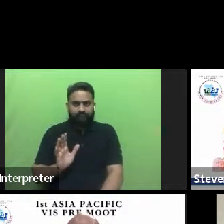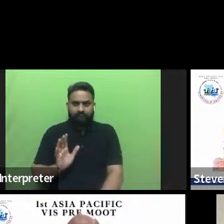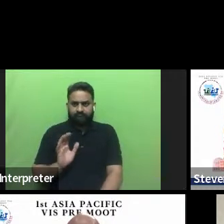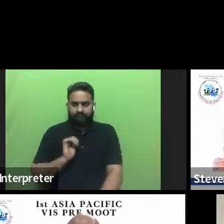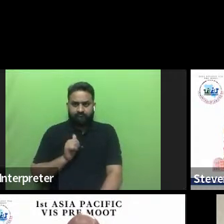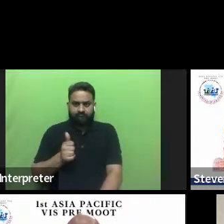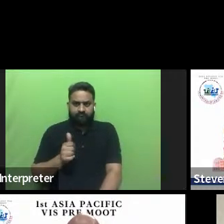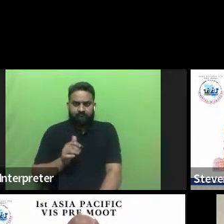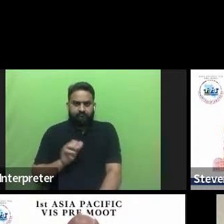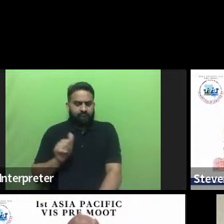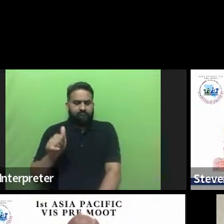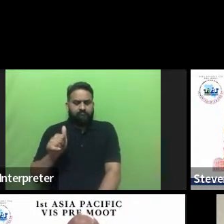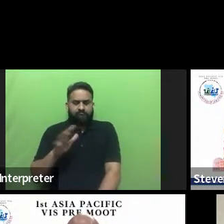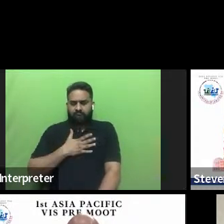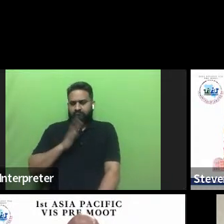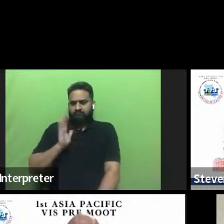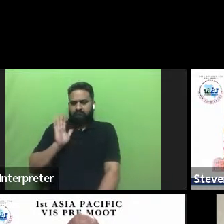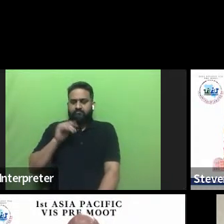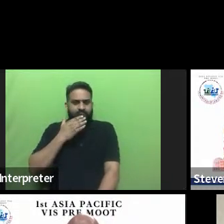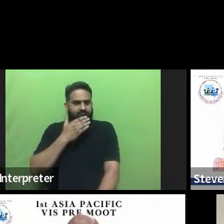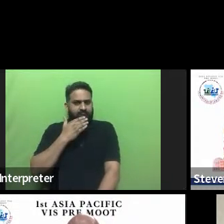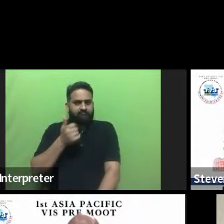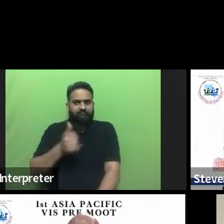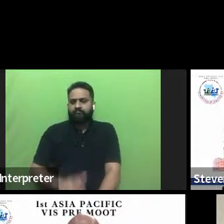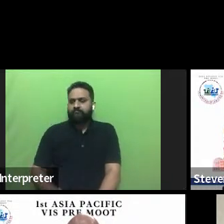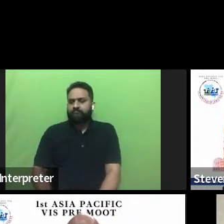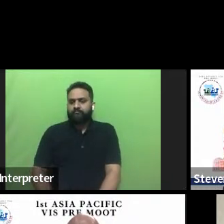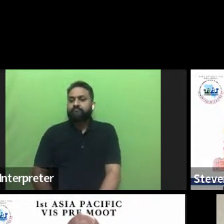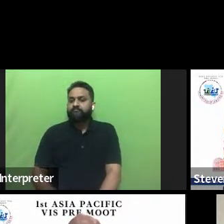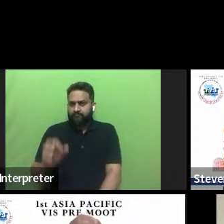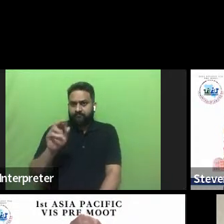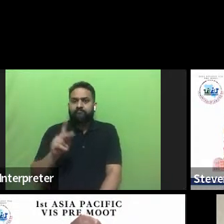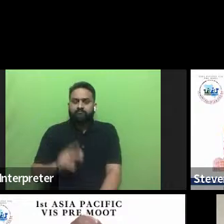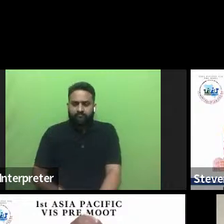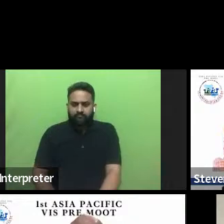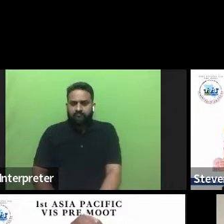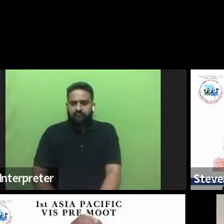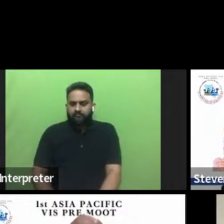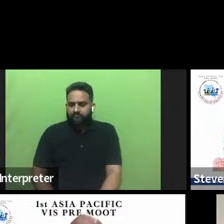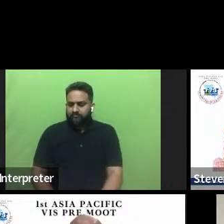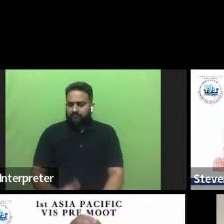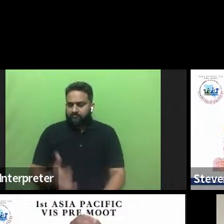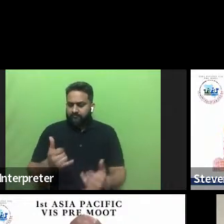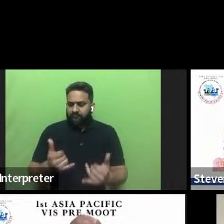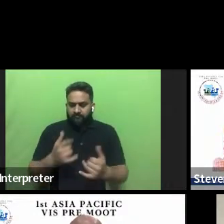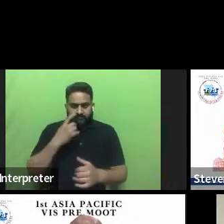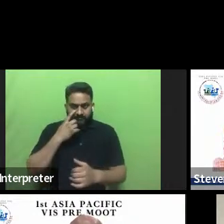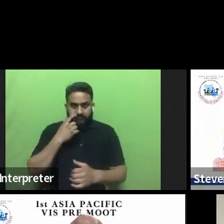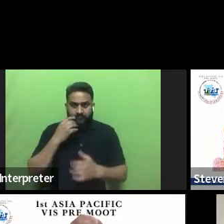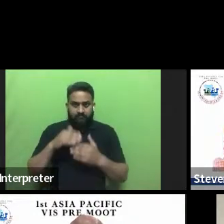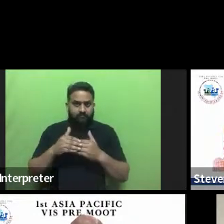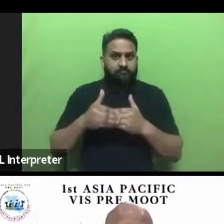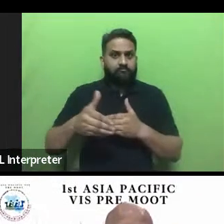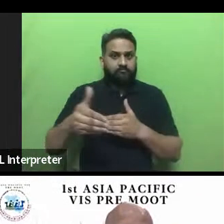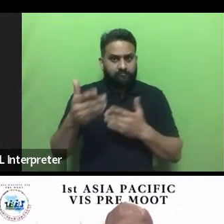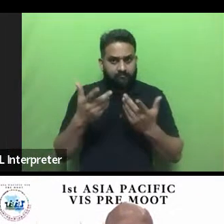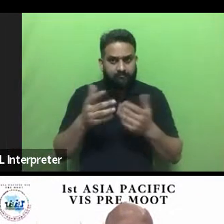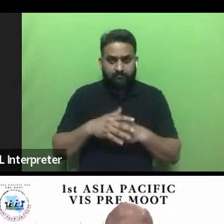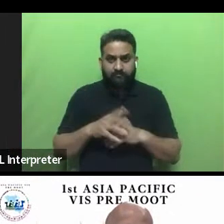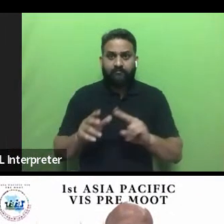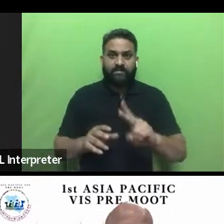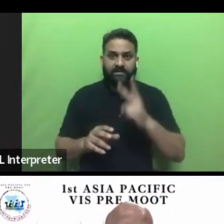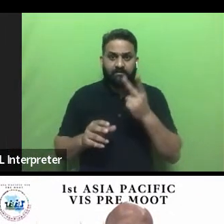Not from my side. Thank you. Okay, well, we might as well move ahead to the second section.